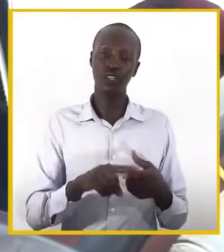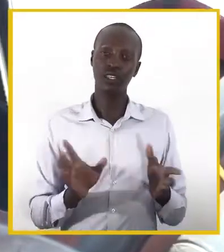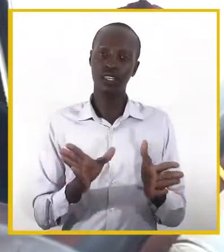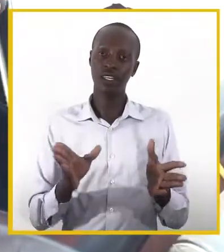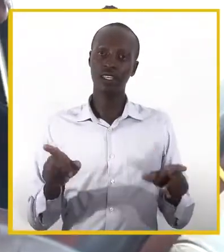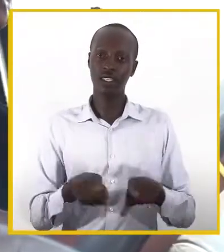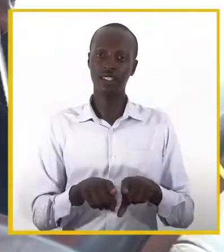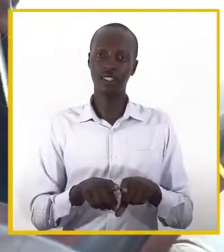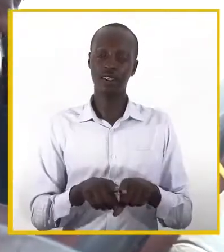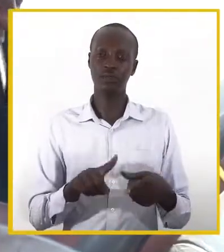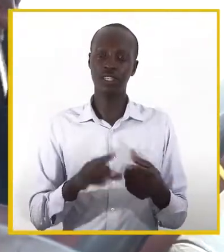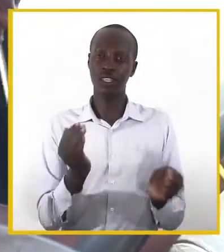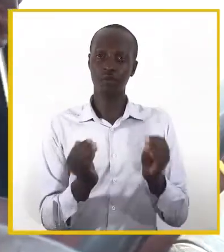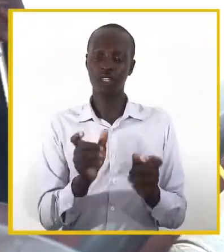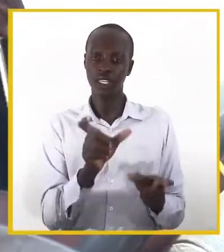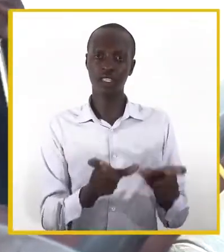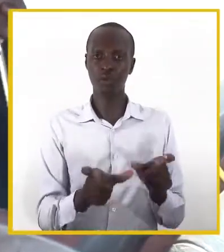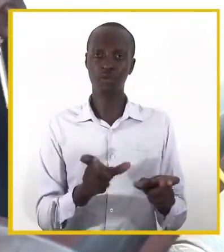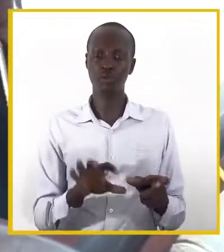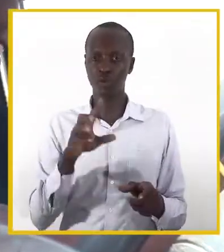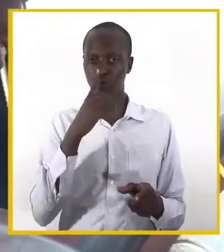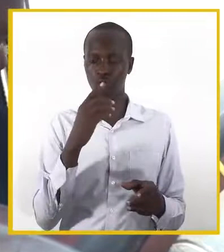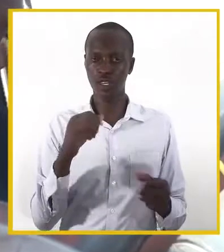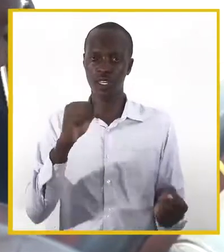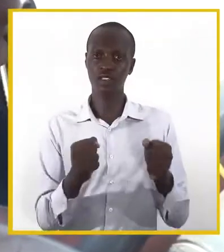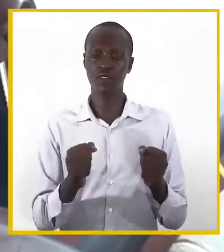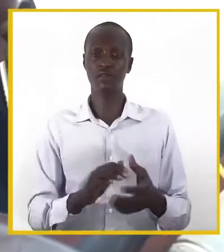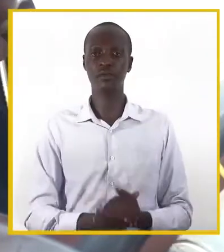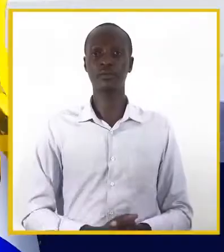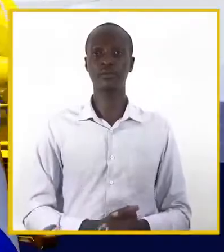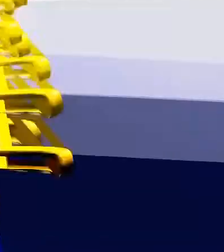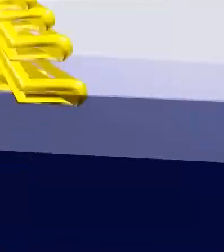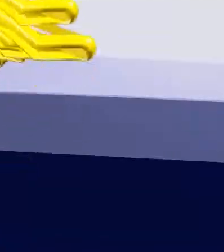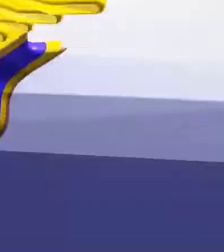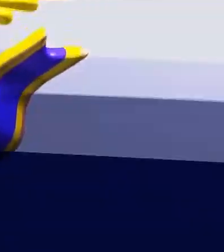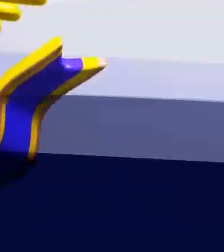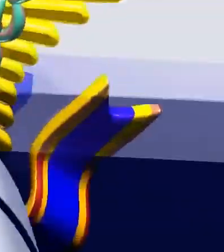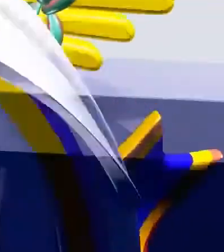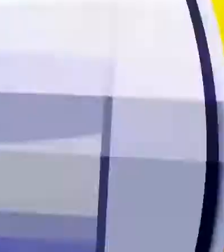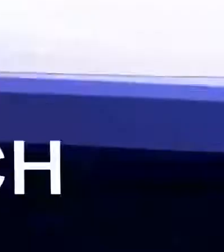tikwanise kuchengetedza vabereki nesuwo wacho kufamba mumugwagwa.